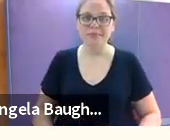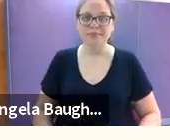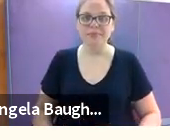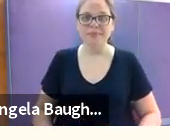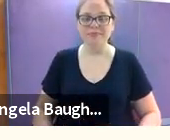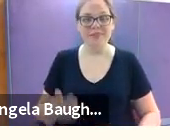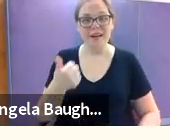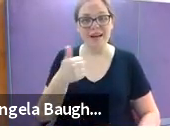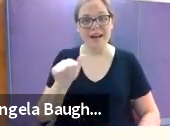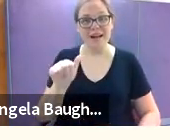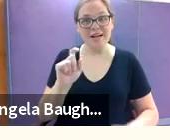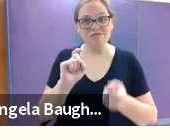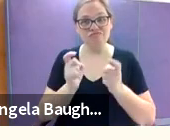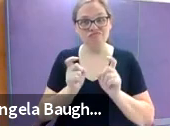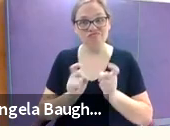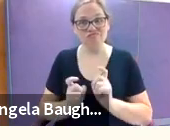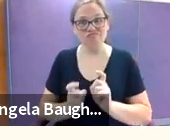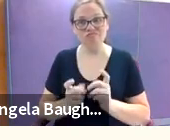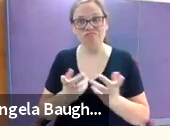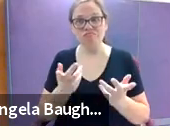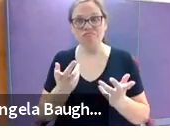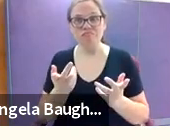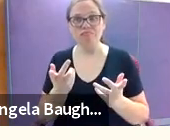Are there any corrections to the minutes?